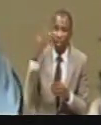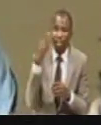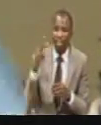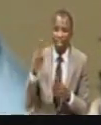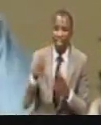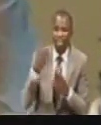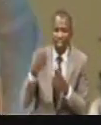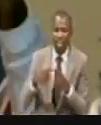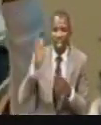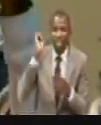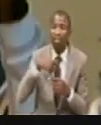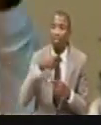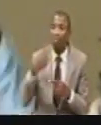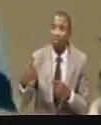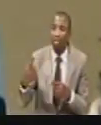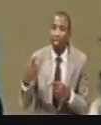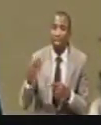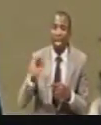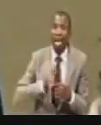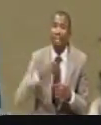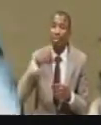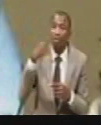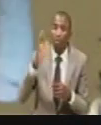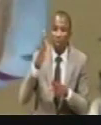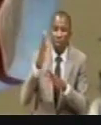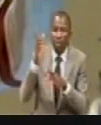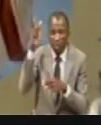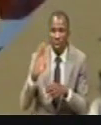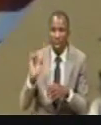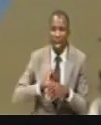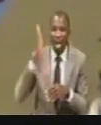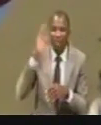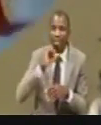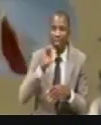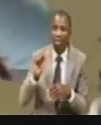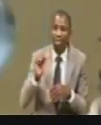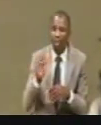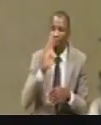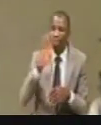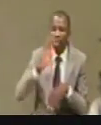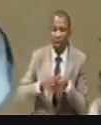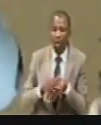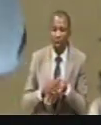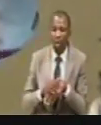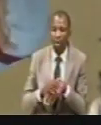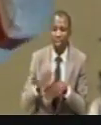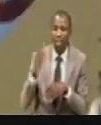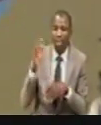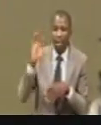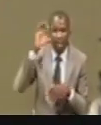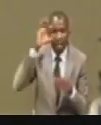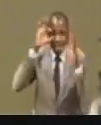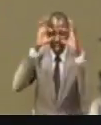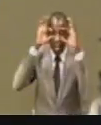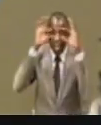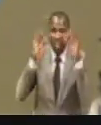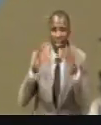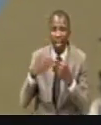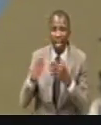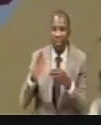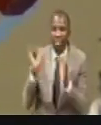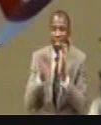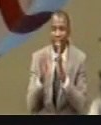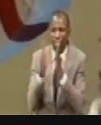was praying, he said, blind eyes will see. I told God, I am not blind. I know I can still see, but I don't want to be